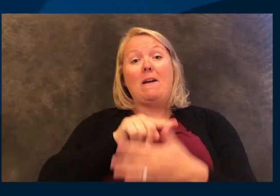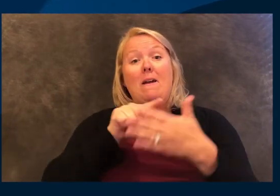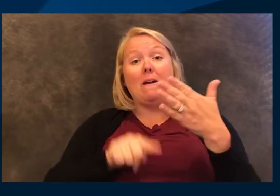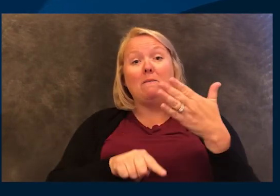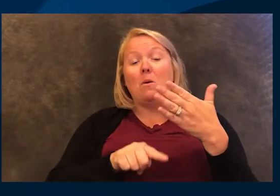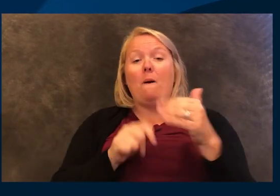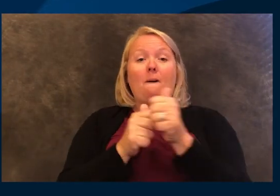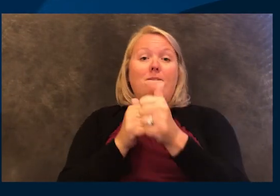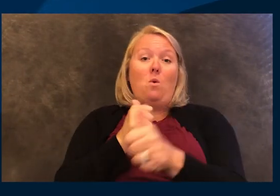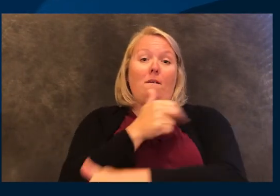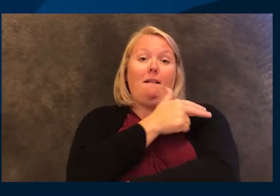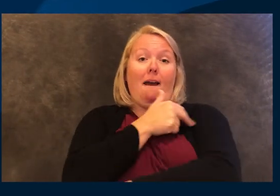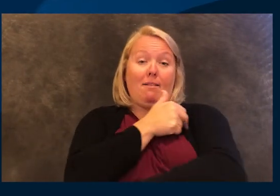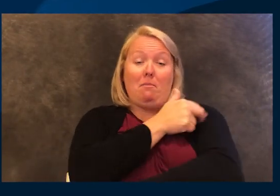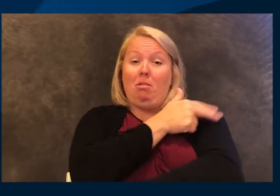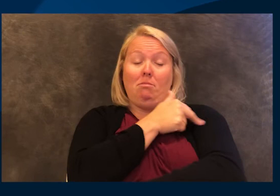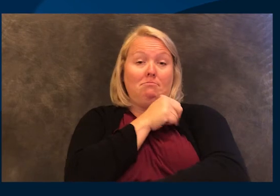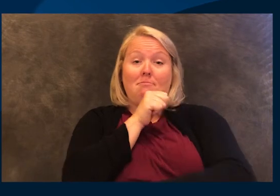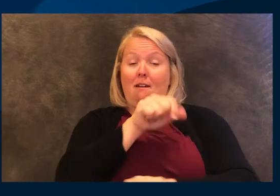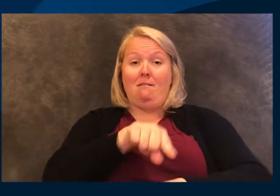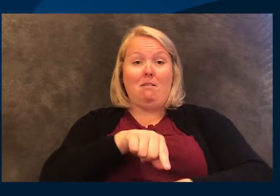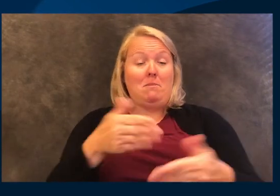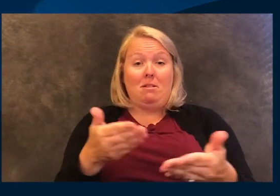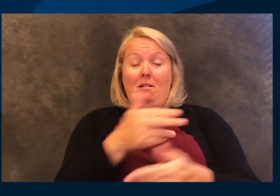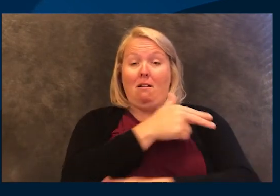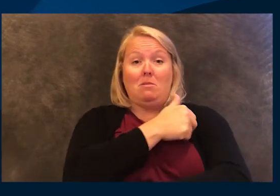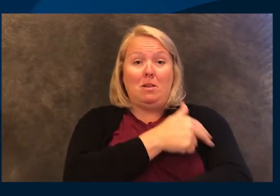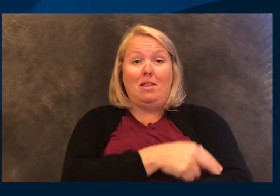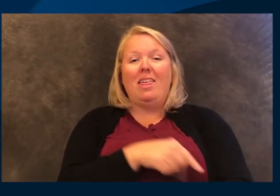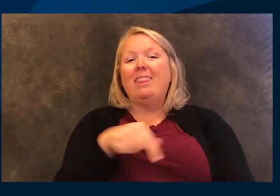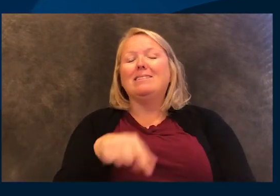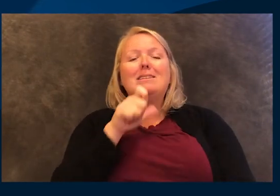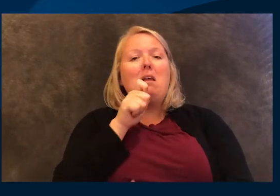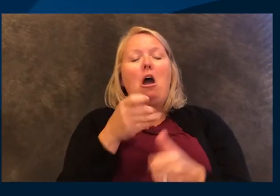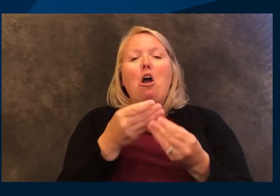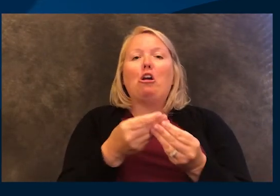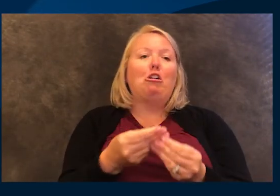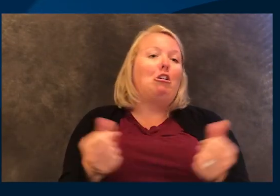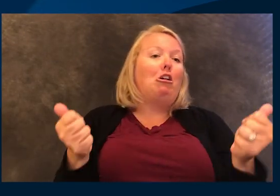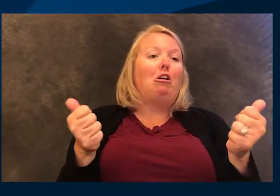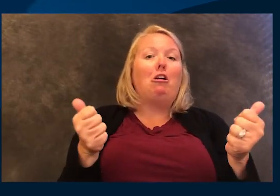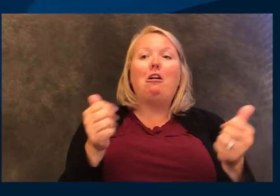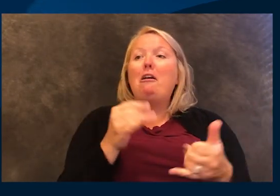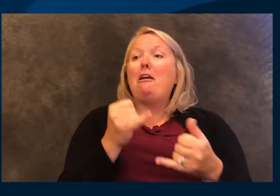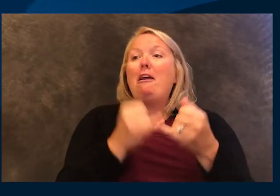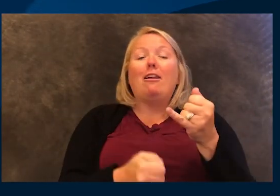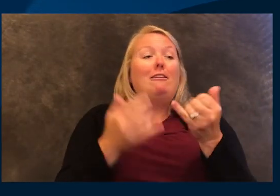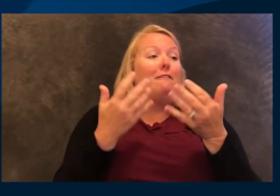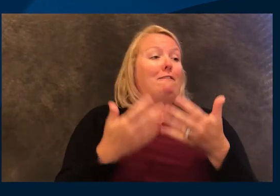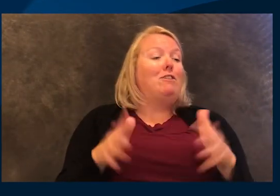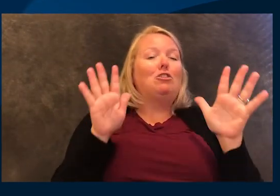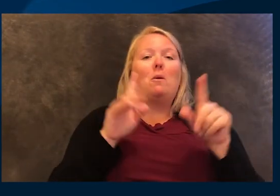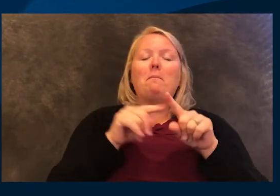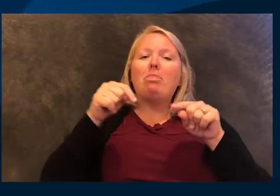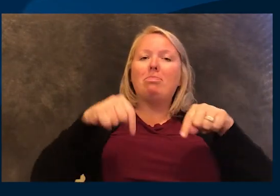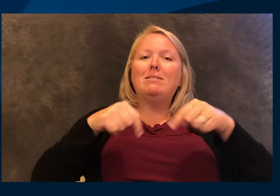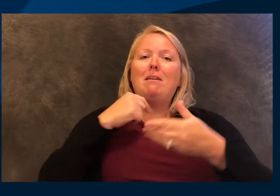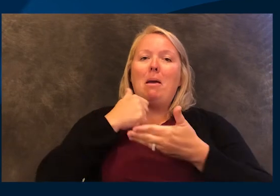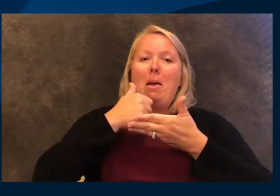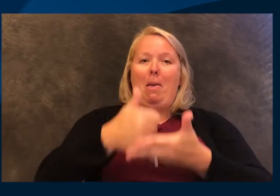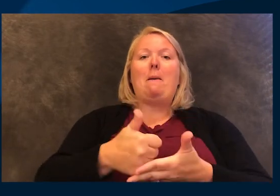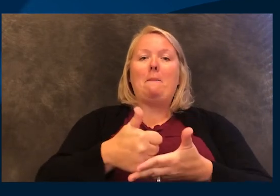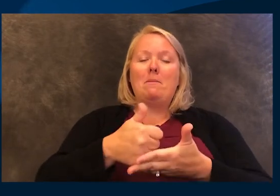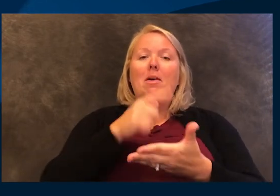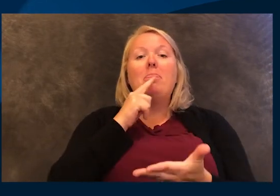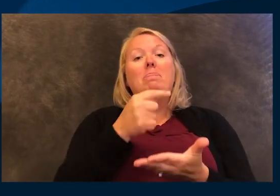have avoided hospitalization. So this is not a cure. This is not the be all end all, but it certainly helps.